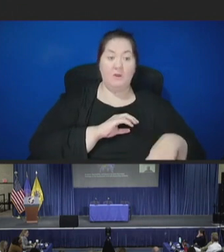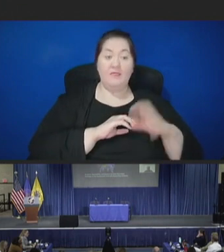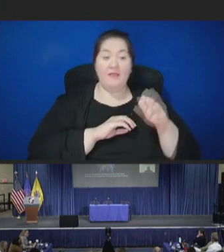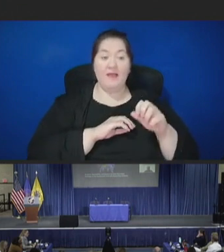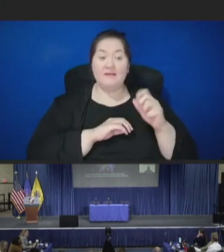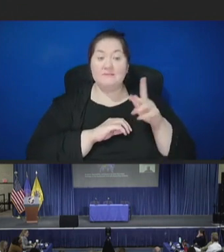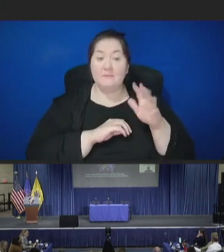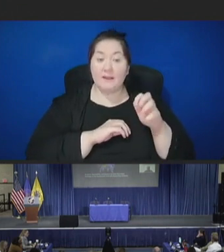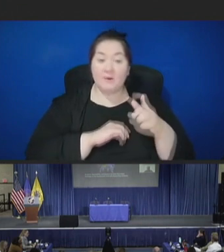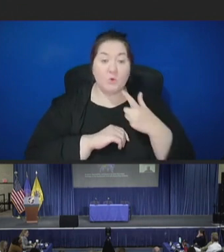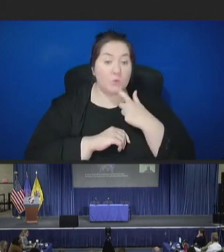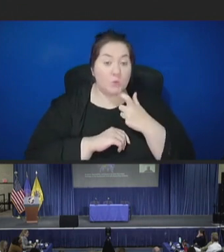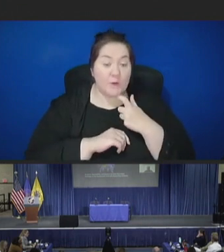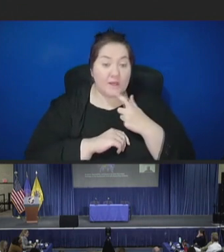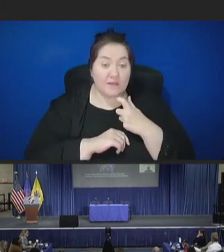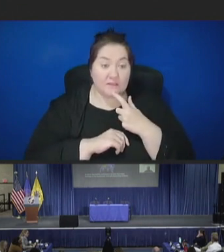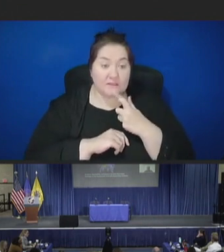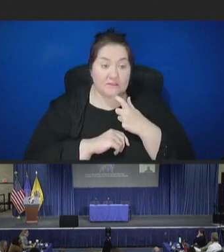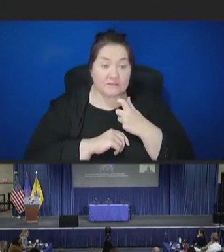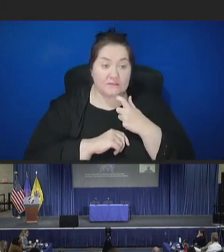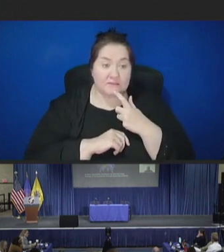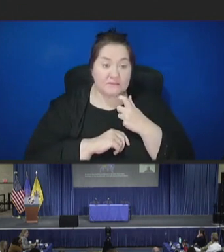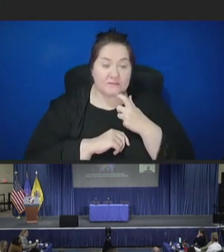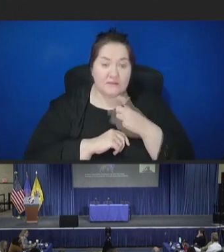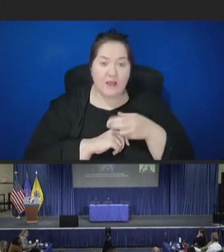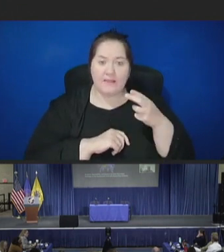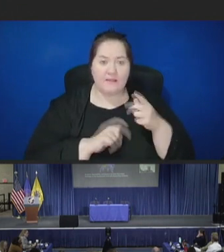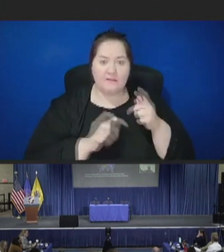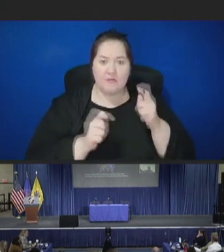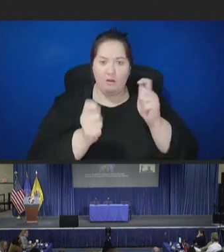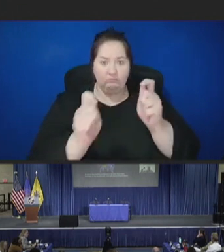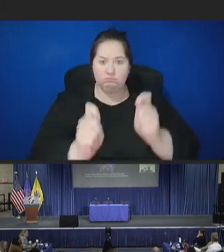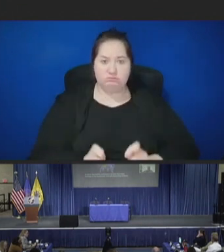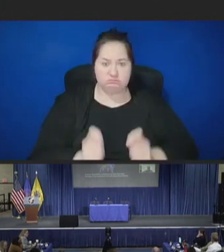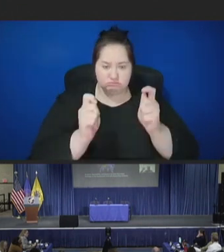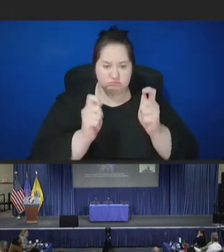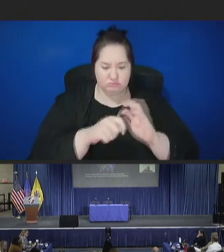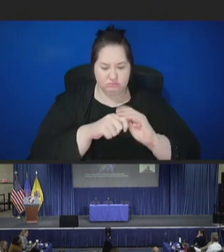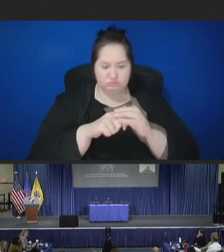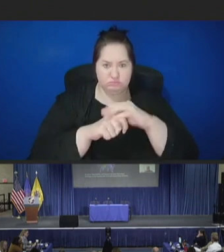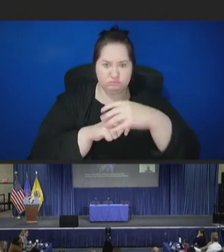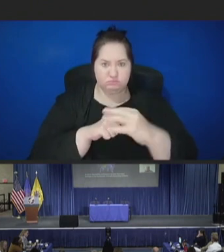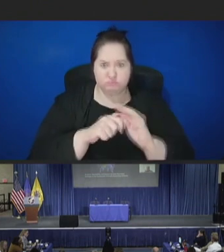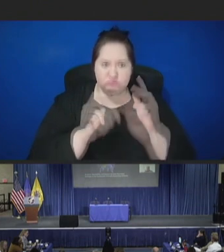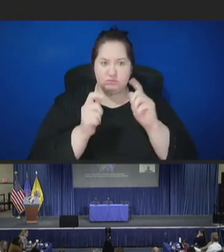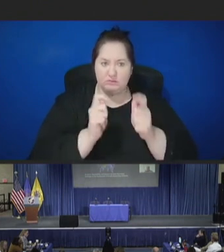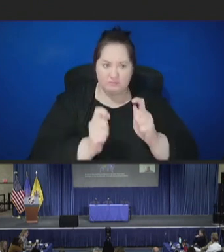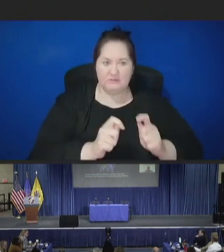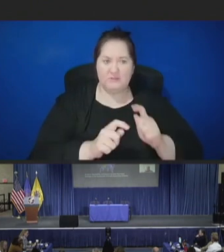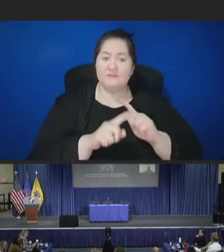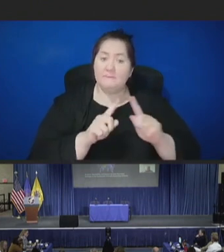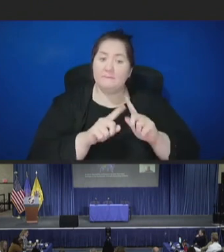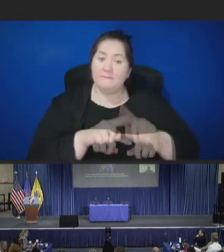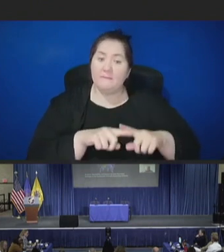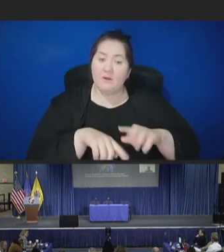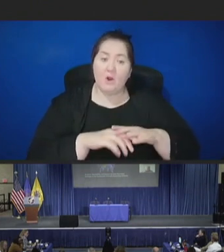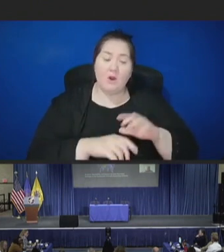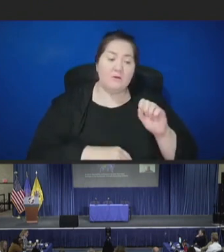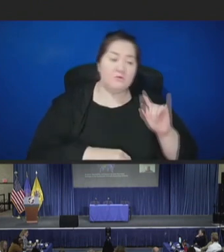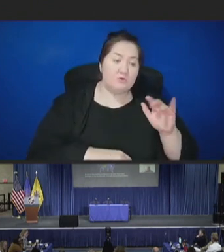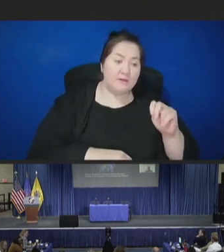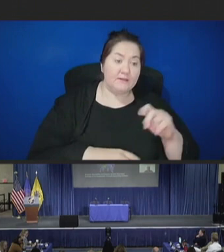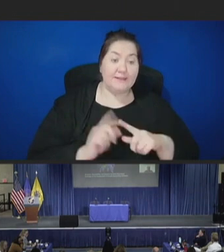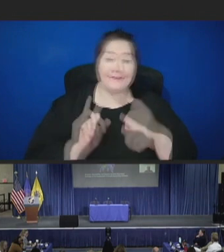red portions are highly variable. They change very much from one strain to another. And the portions that we